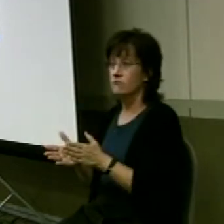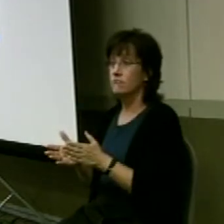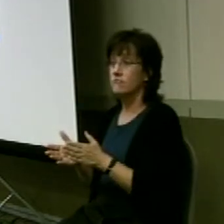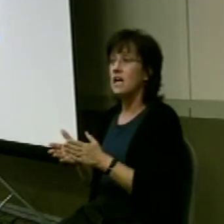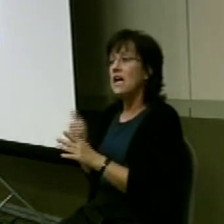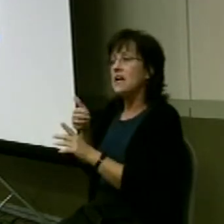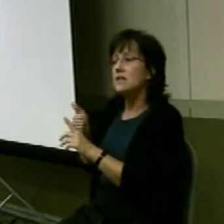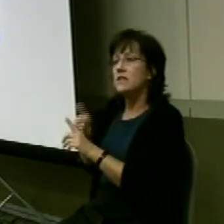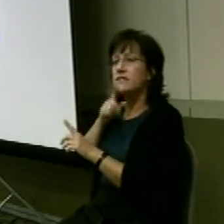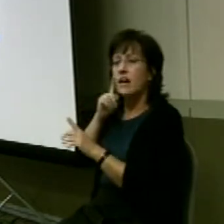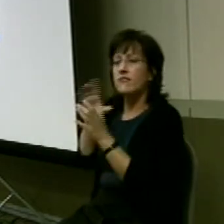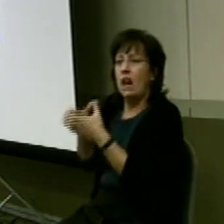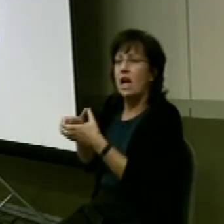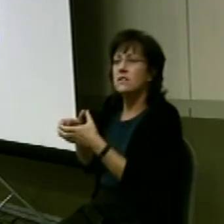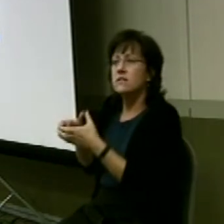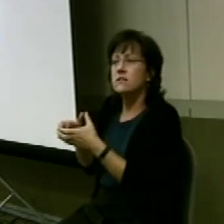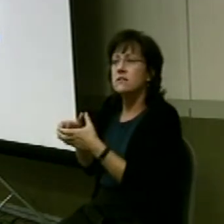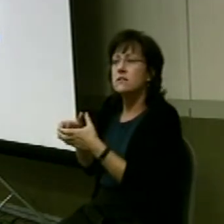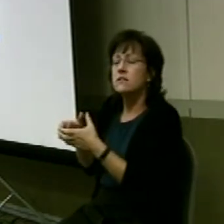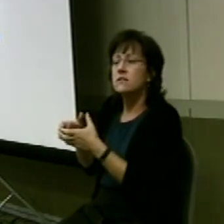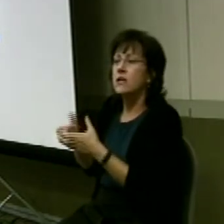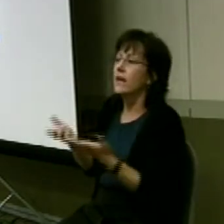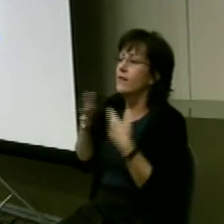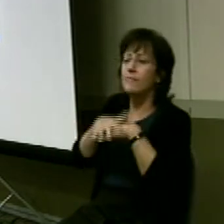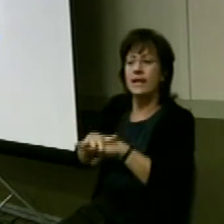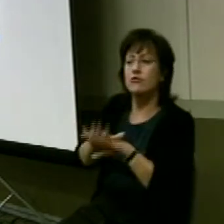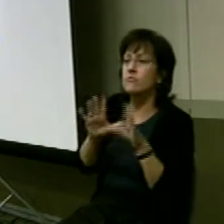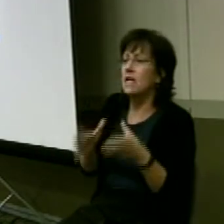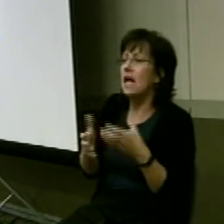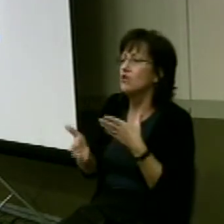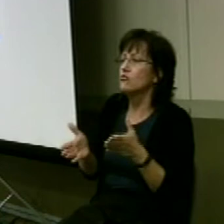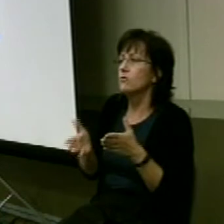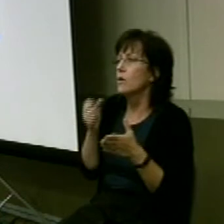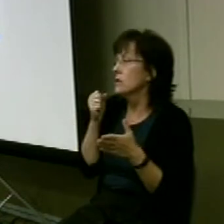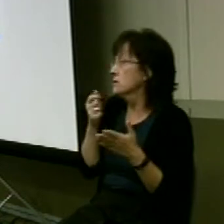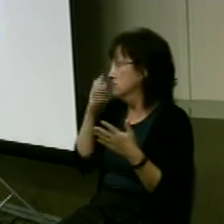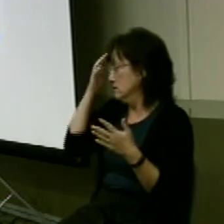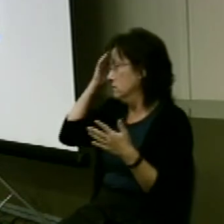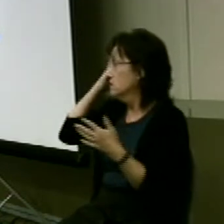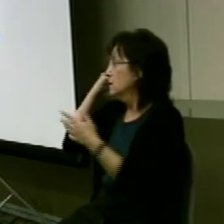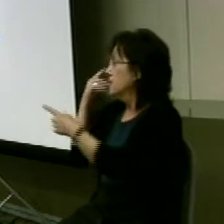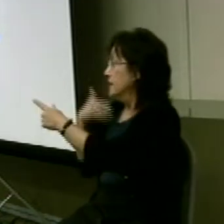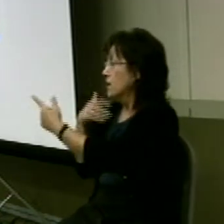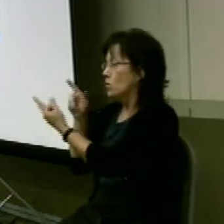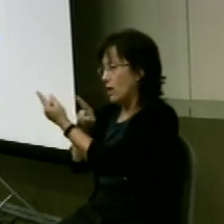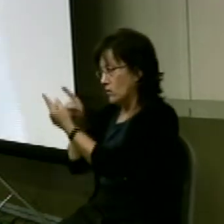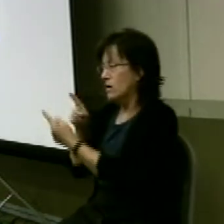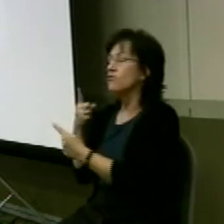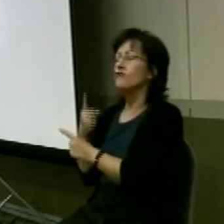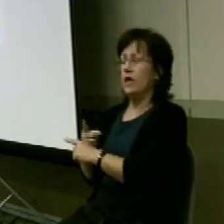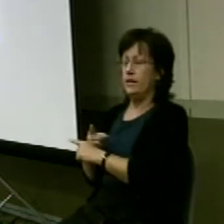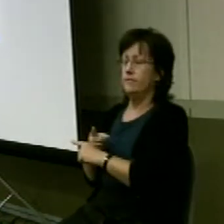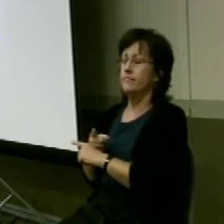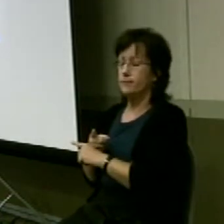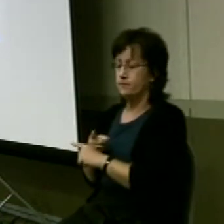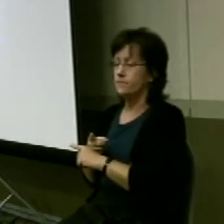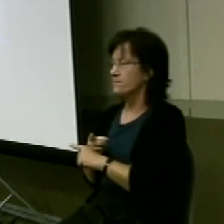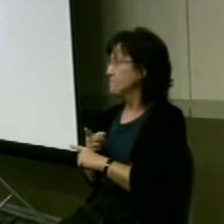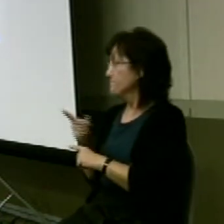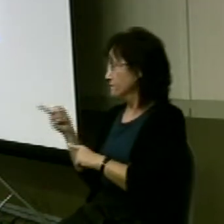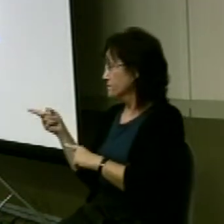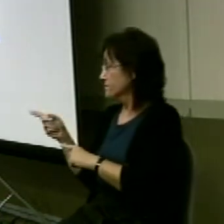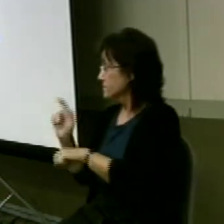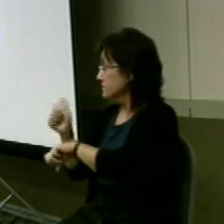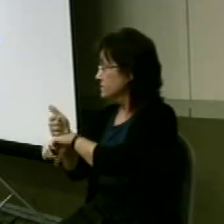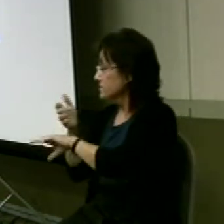5 adults in the classroom, in the self-contained classroom. Obviously, in the mainstream classroom, it was, You had a one-on-one,